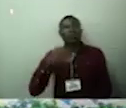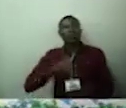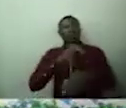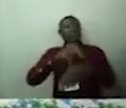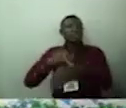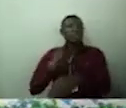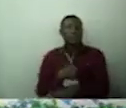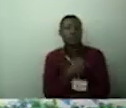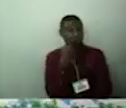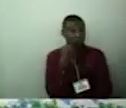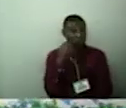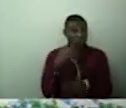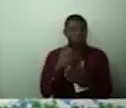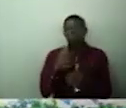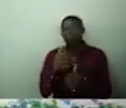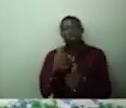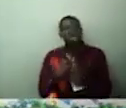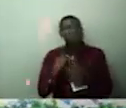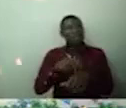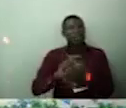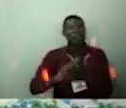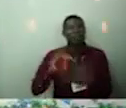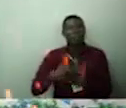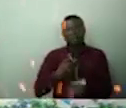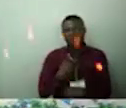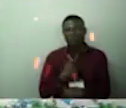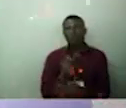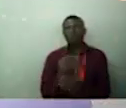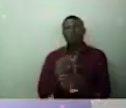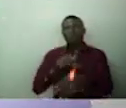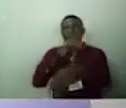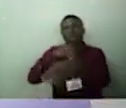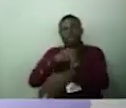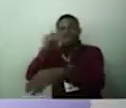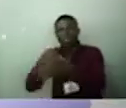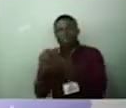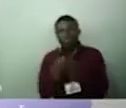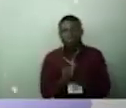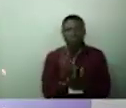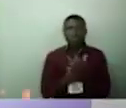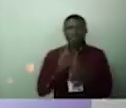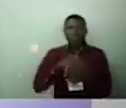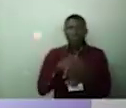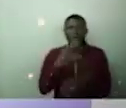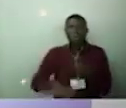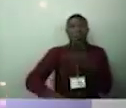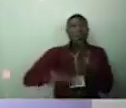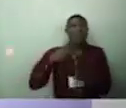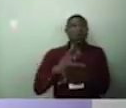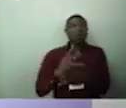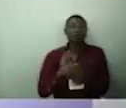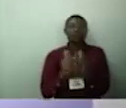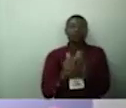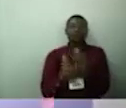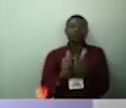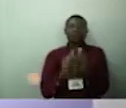anytime there's a program and nations have gathered. Sometimes it's in the World Cup. sometimes it's in some sport events,